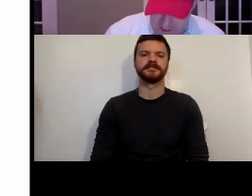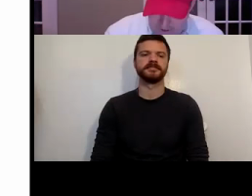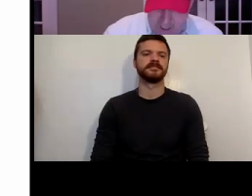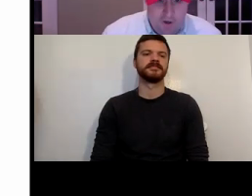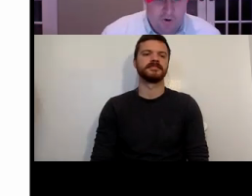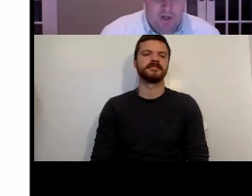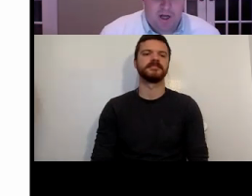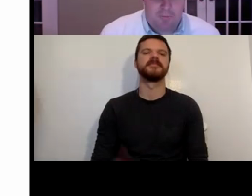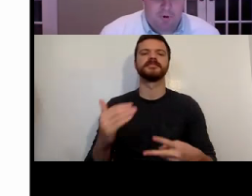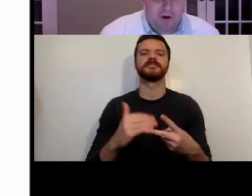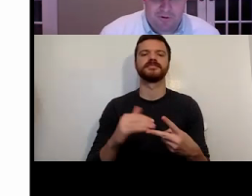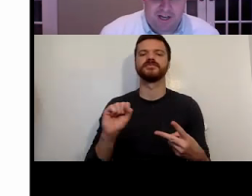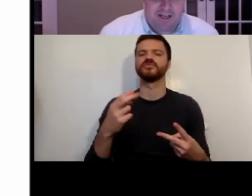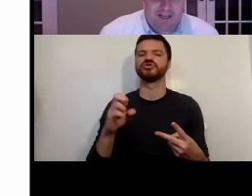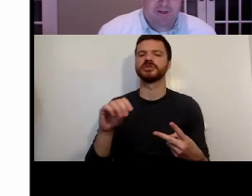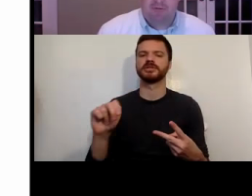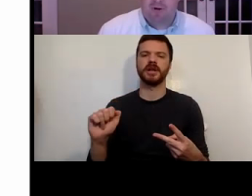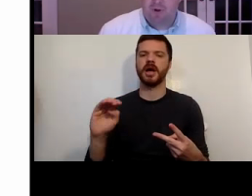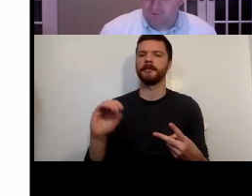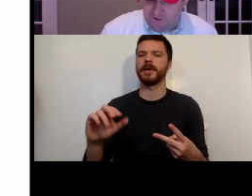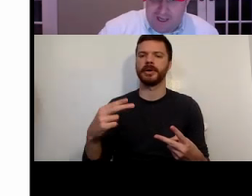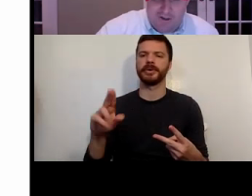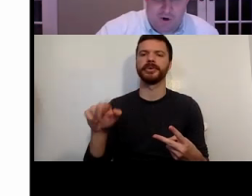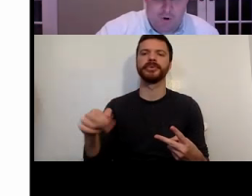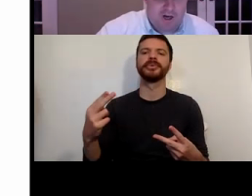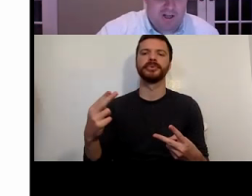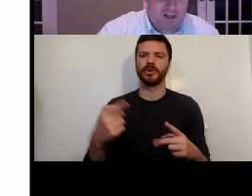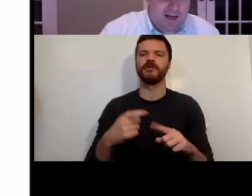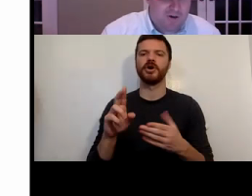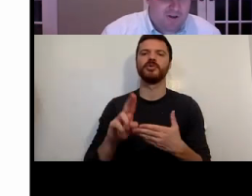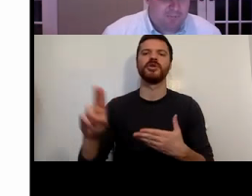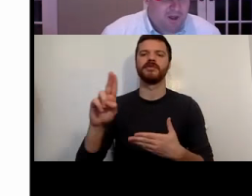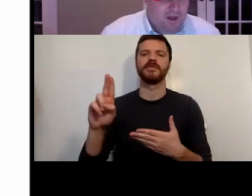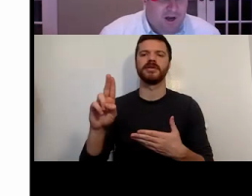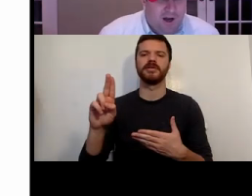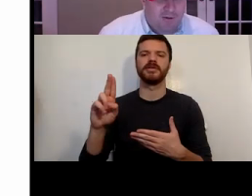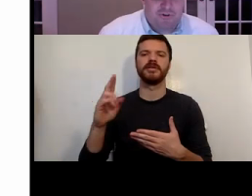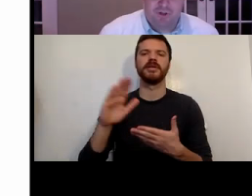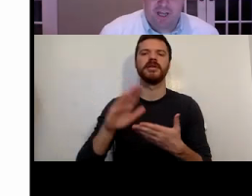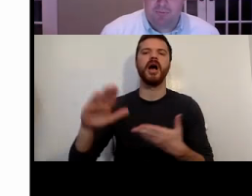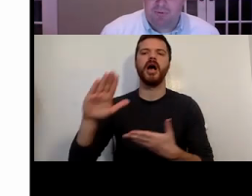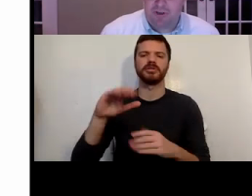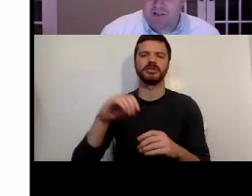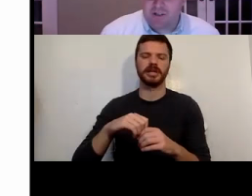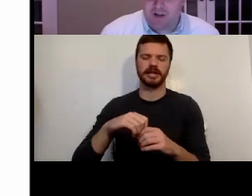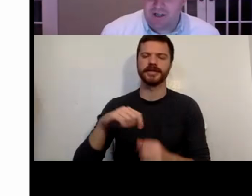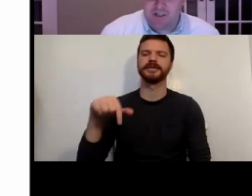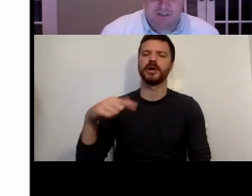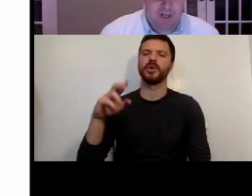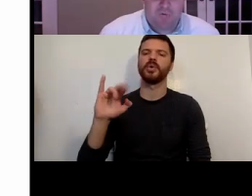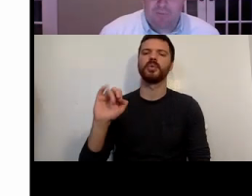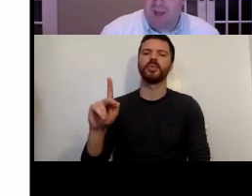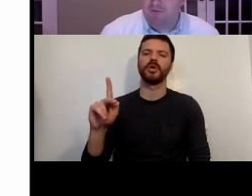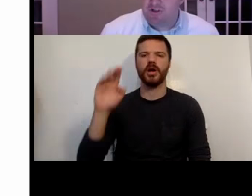by Sheena McHugh, who I know was on yesterday, from University College Cork in Ireland, to link implementation